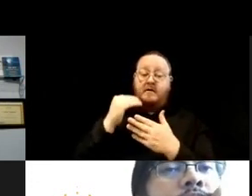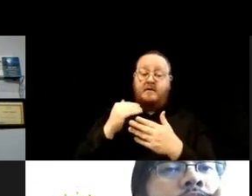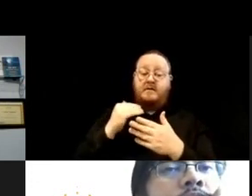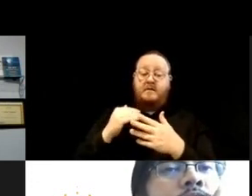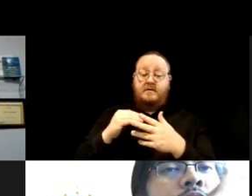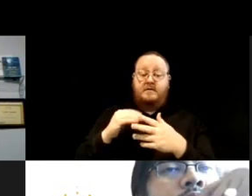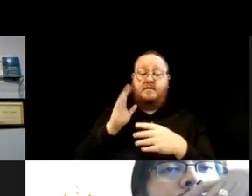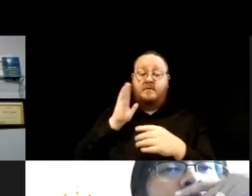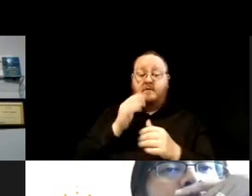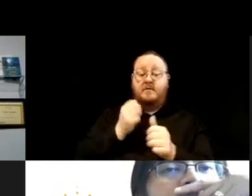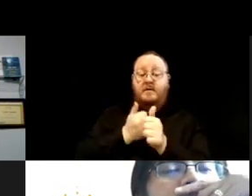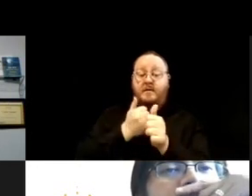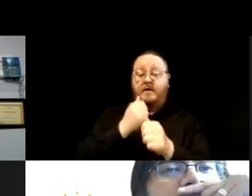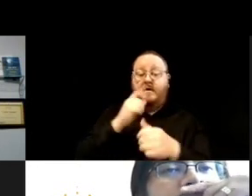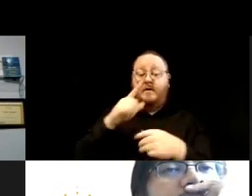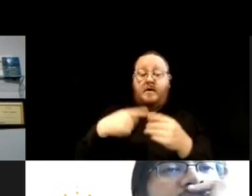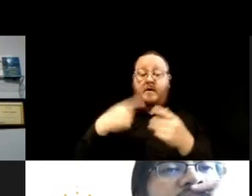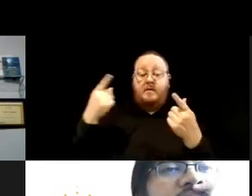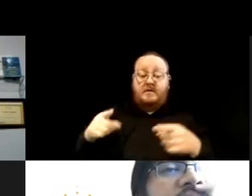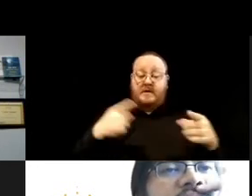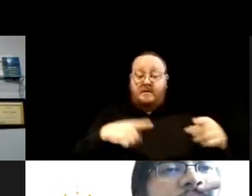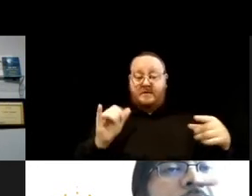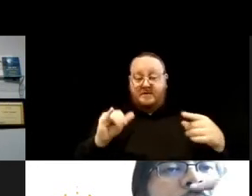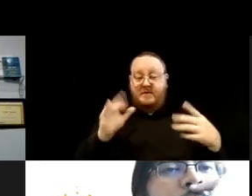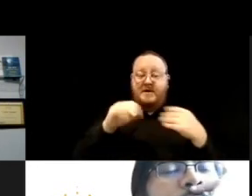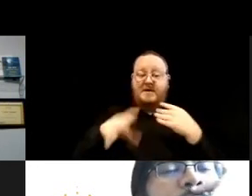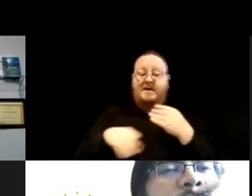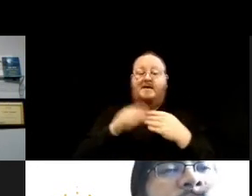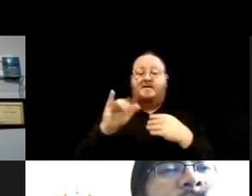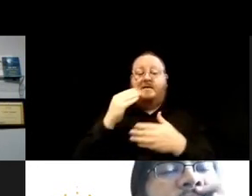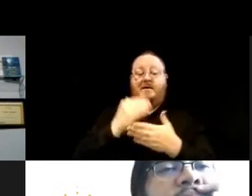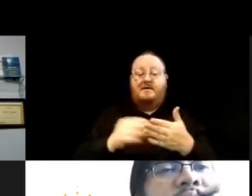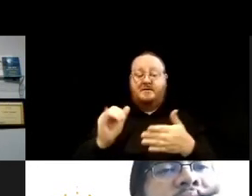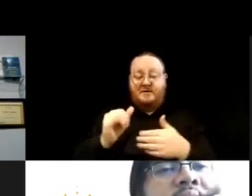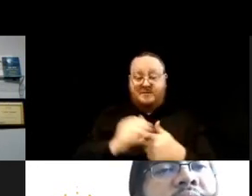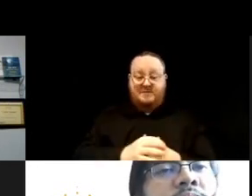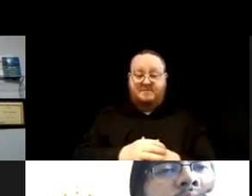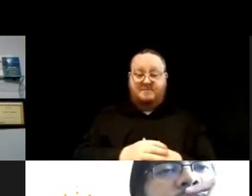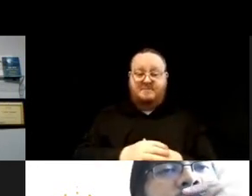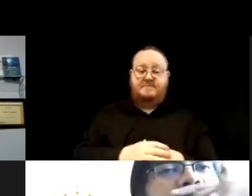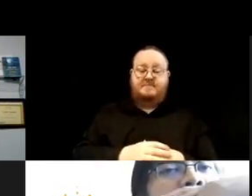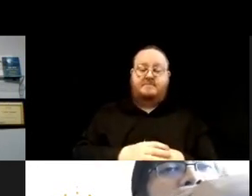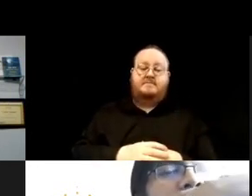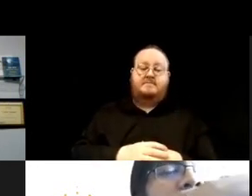happening, I can add you to that also.